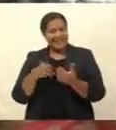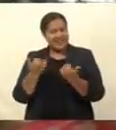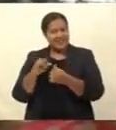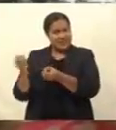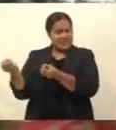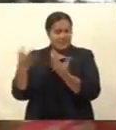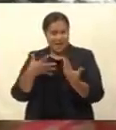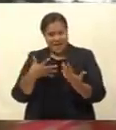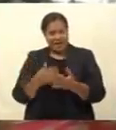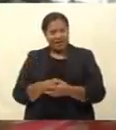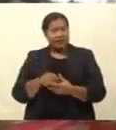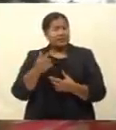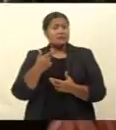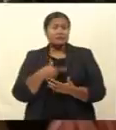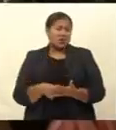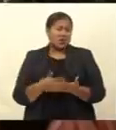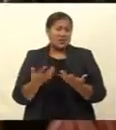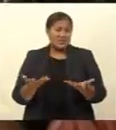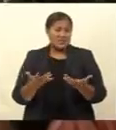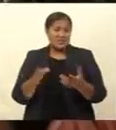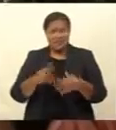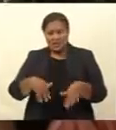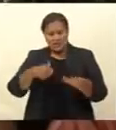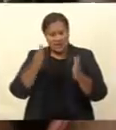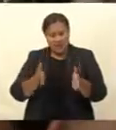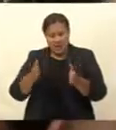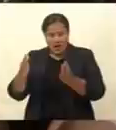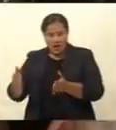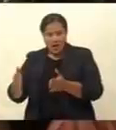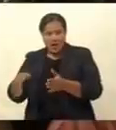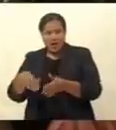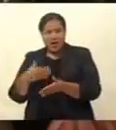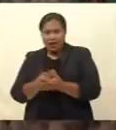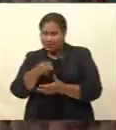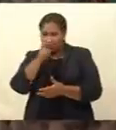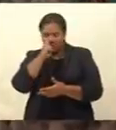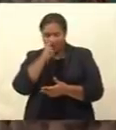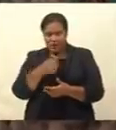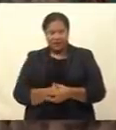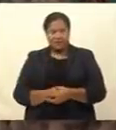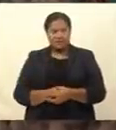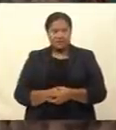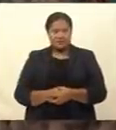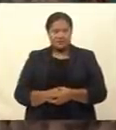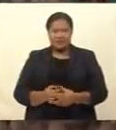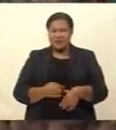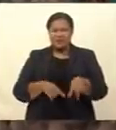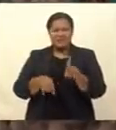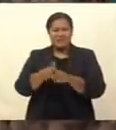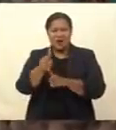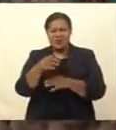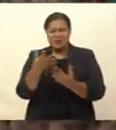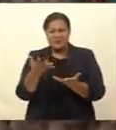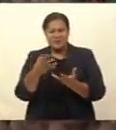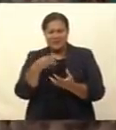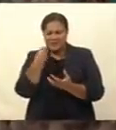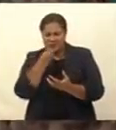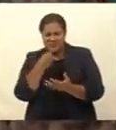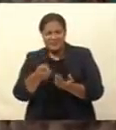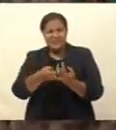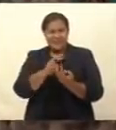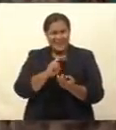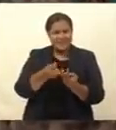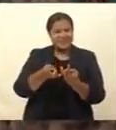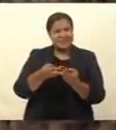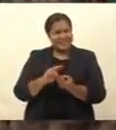have enough supply because there's restrictions around the borders. Okay. Most of the products, the fruits and vegetables that are